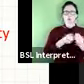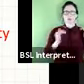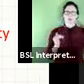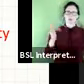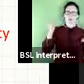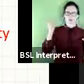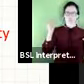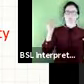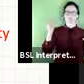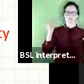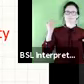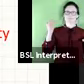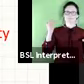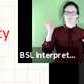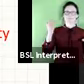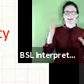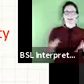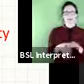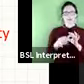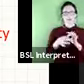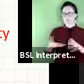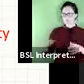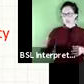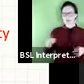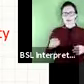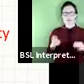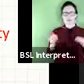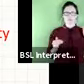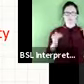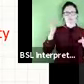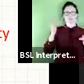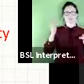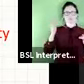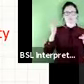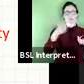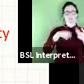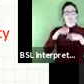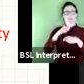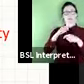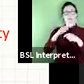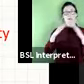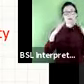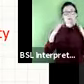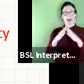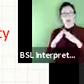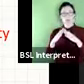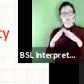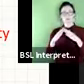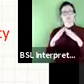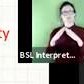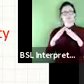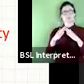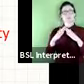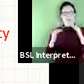from income inequality into the housing wealthy inequality. In